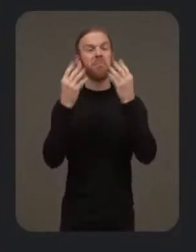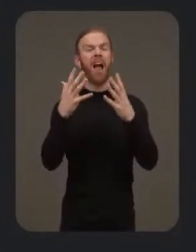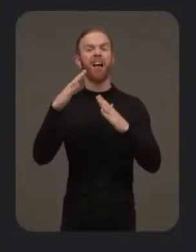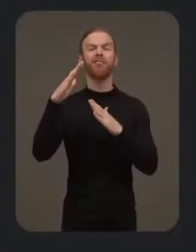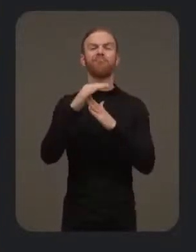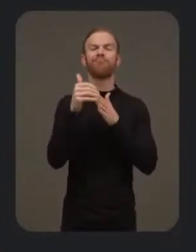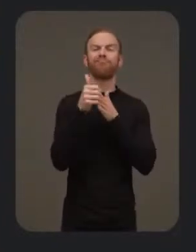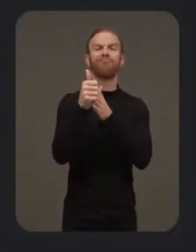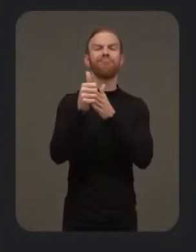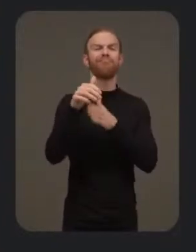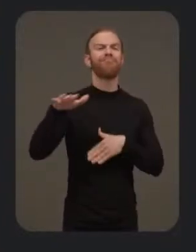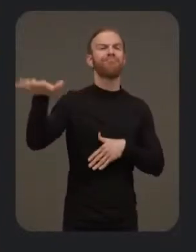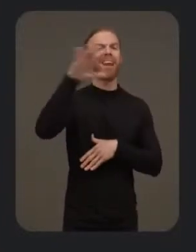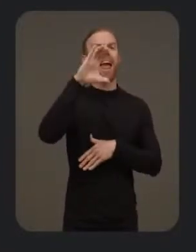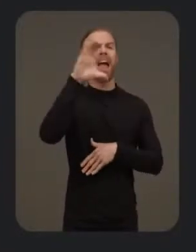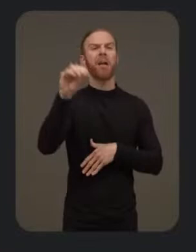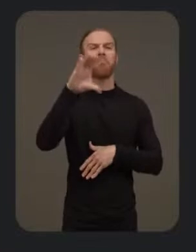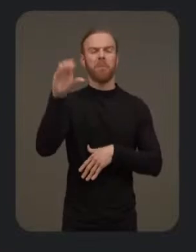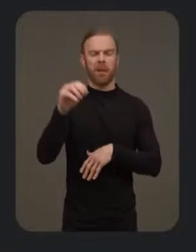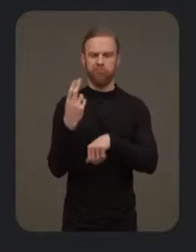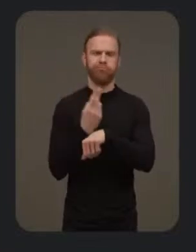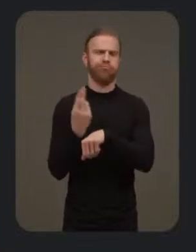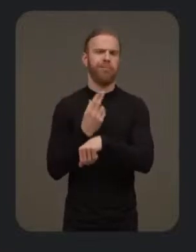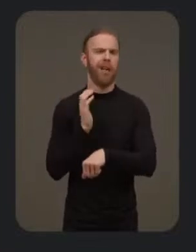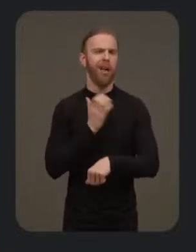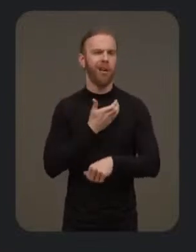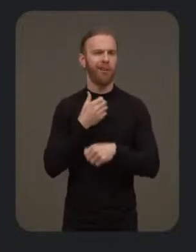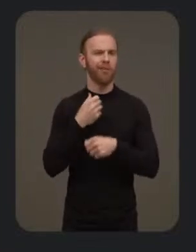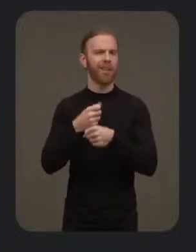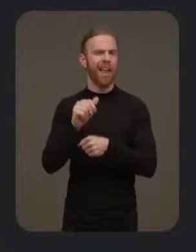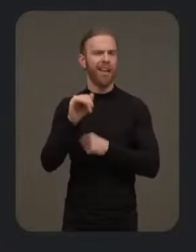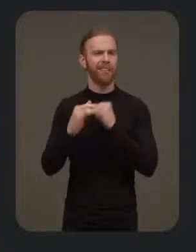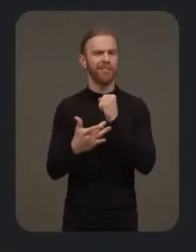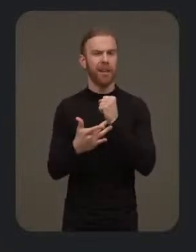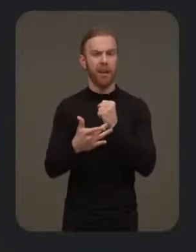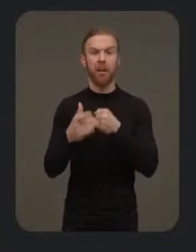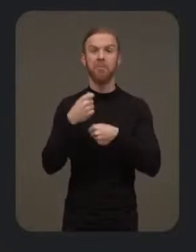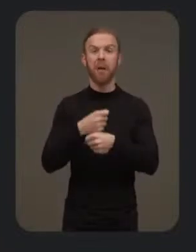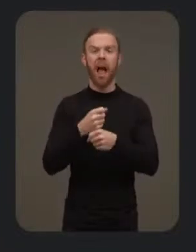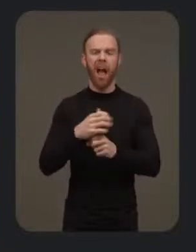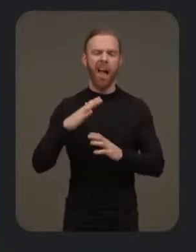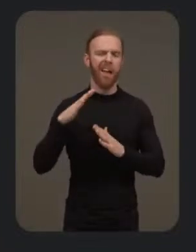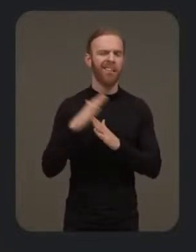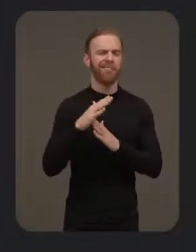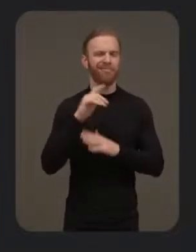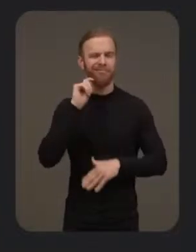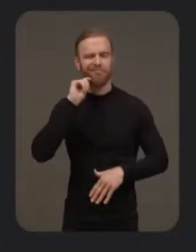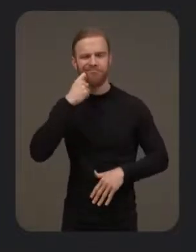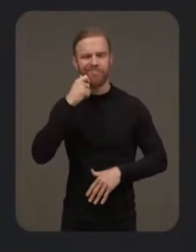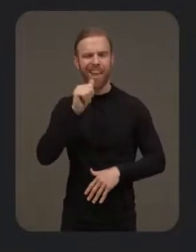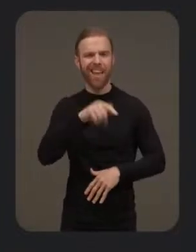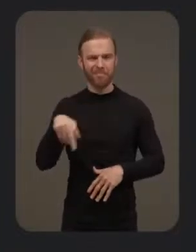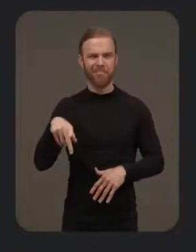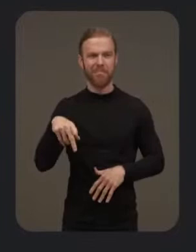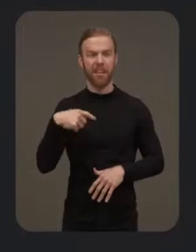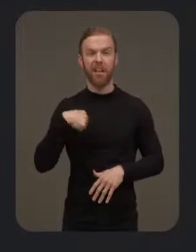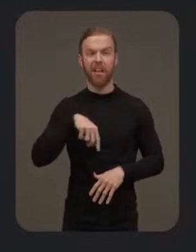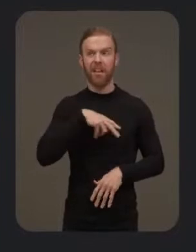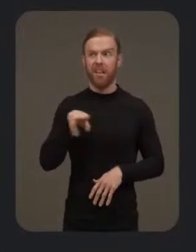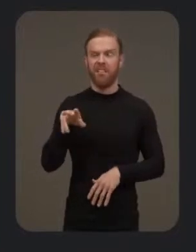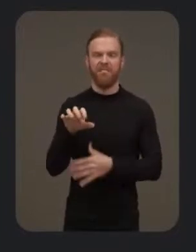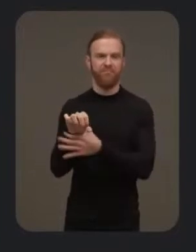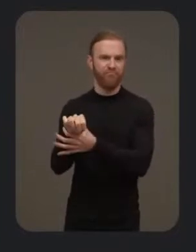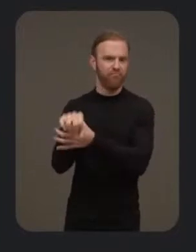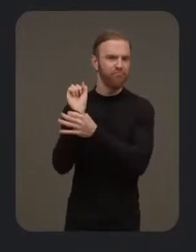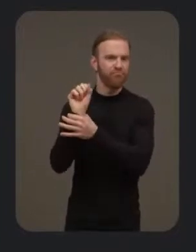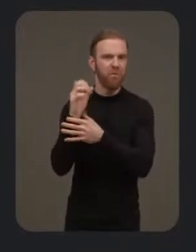leading companies are using our generative AI technologies to build super cool applications, and we've all been blown away by what they're